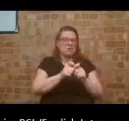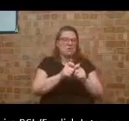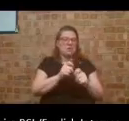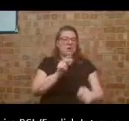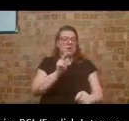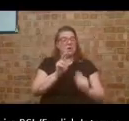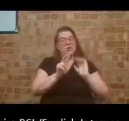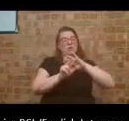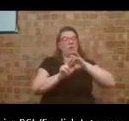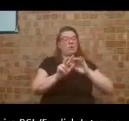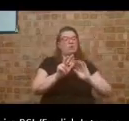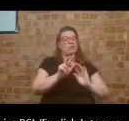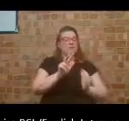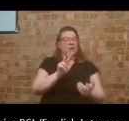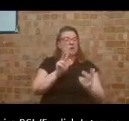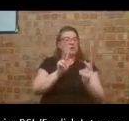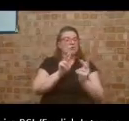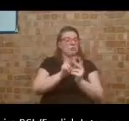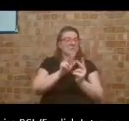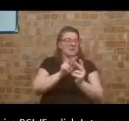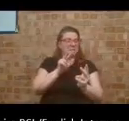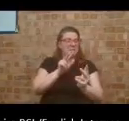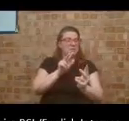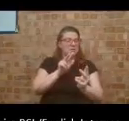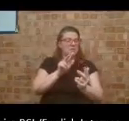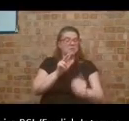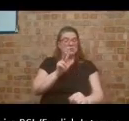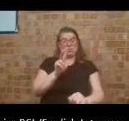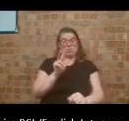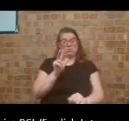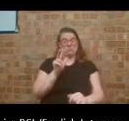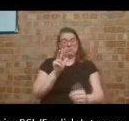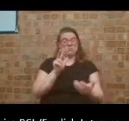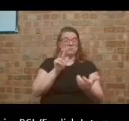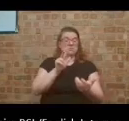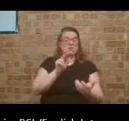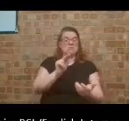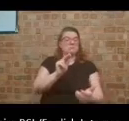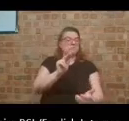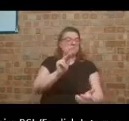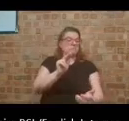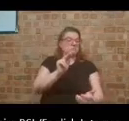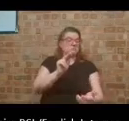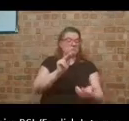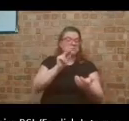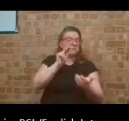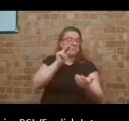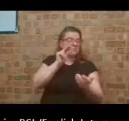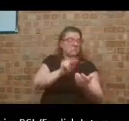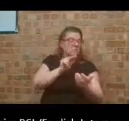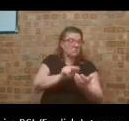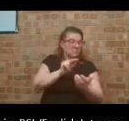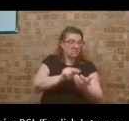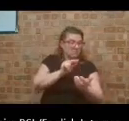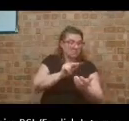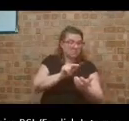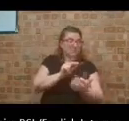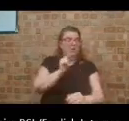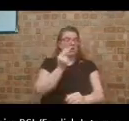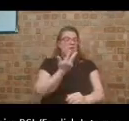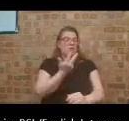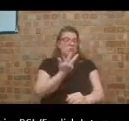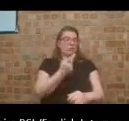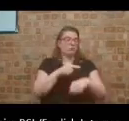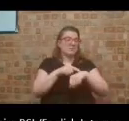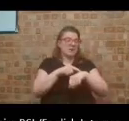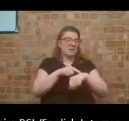3-finger triple tap. So you get 3 fingers relatively close together and you tap all 3 of them 3 times